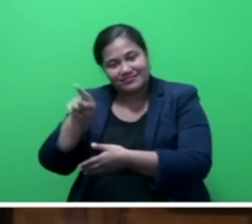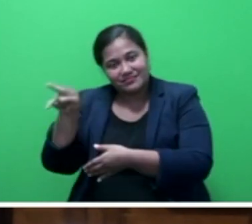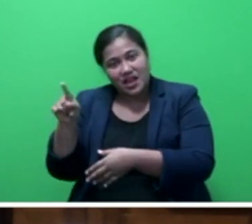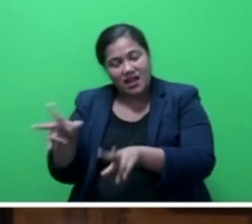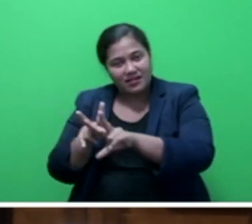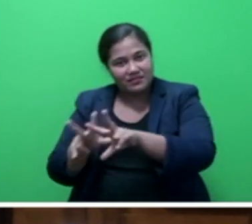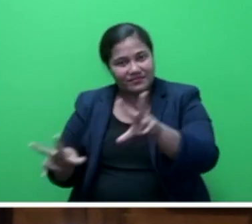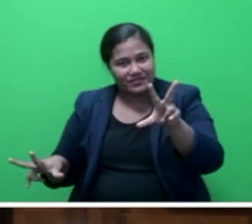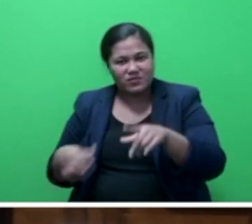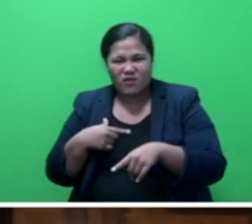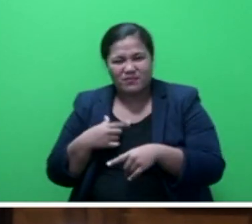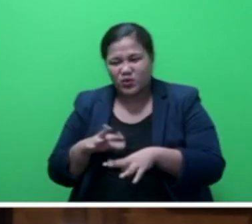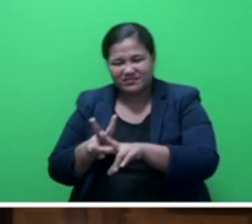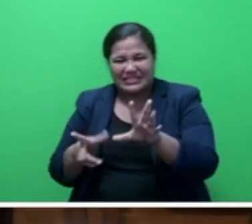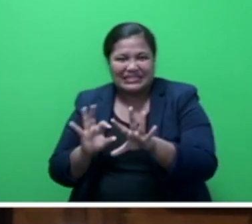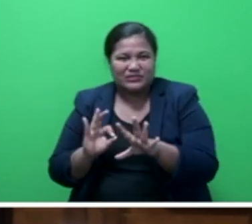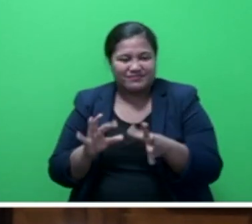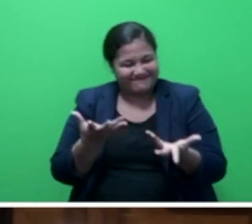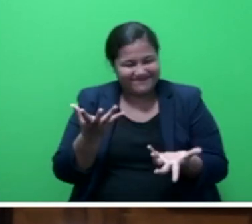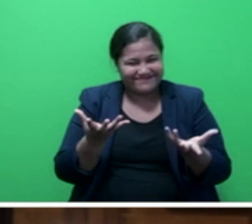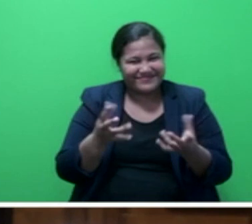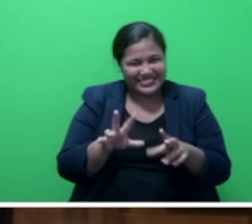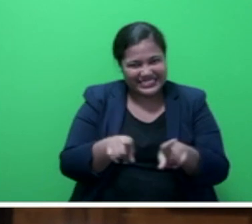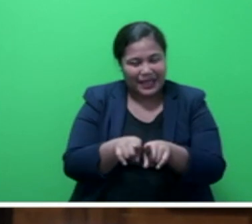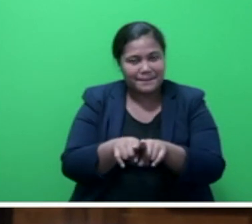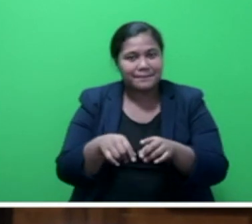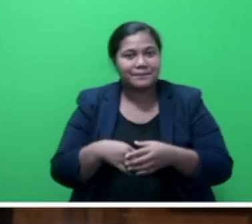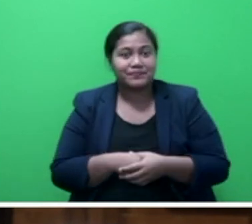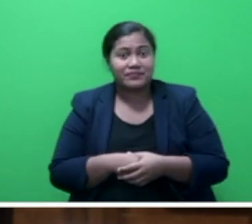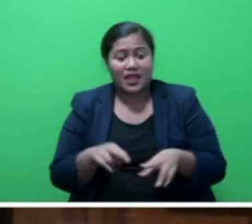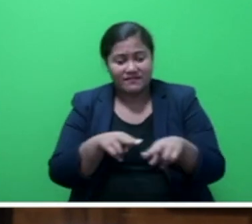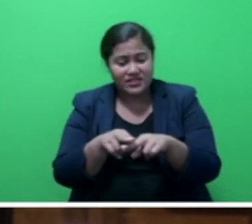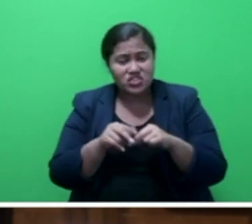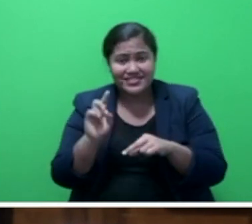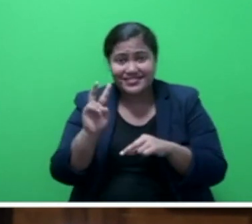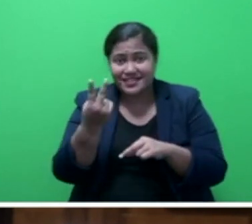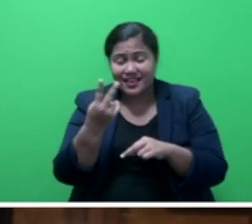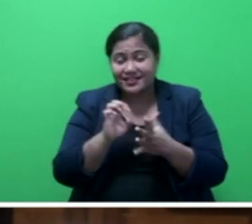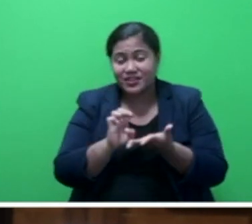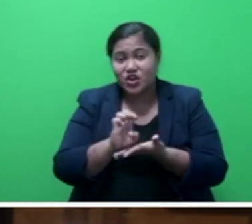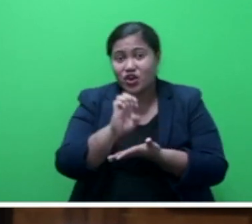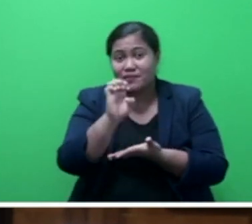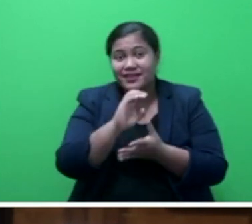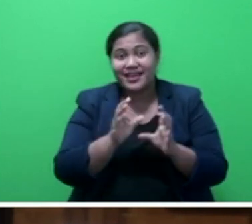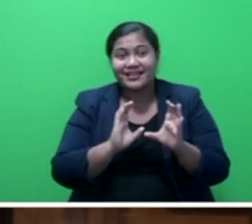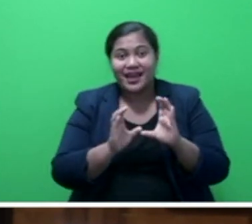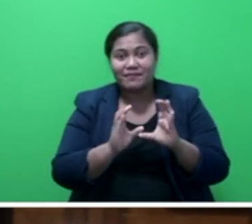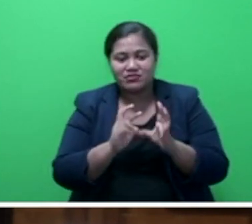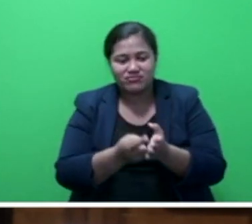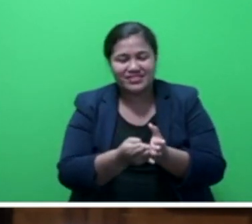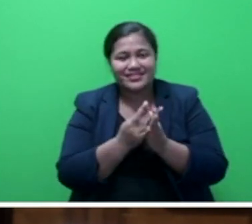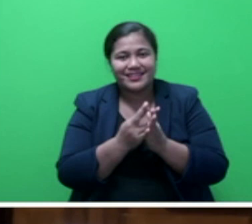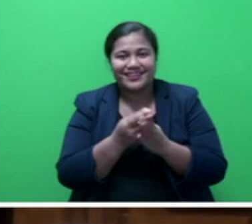smaller than Viti Levu. And the Fiji second economic and climate resilience development policy operation. This